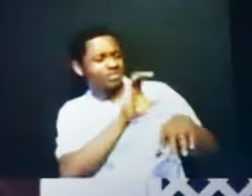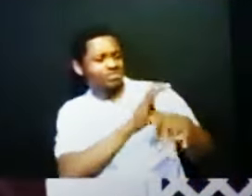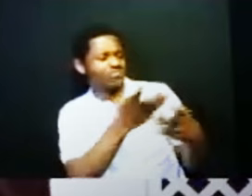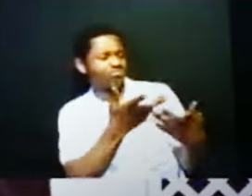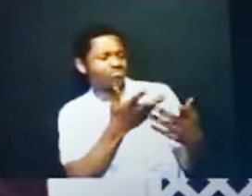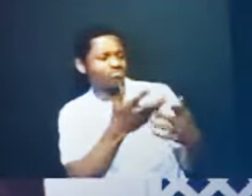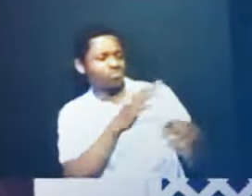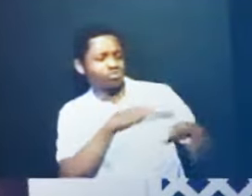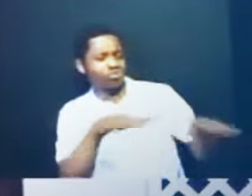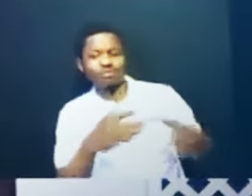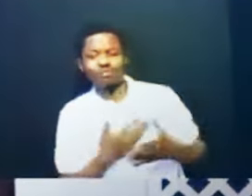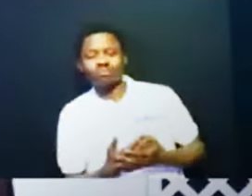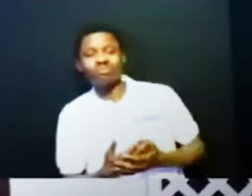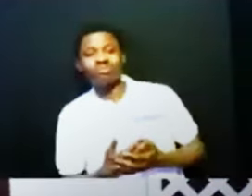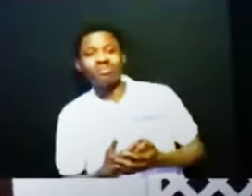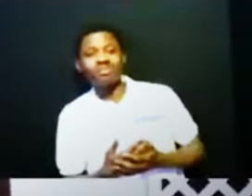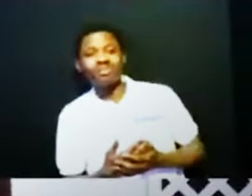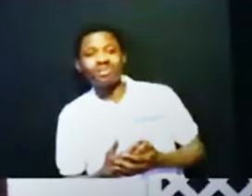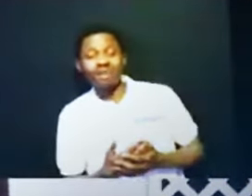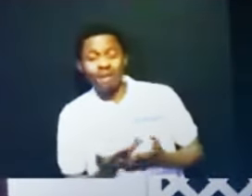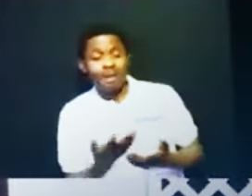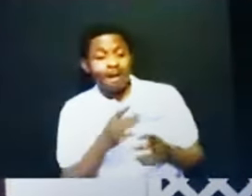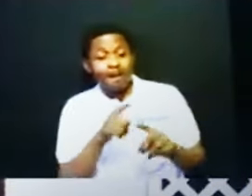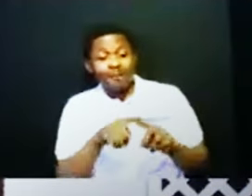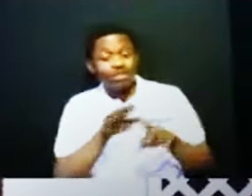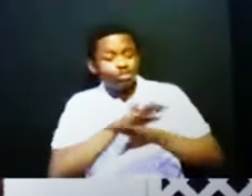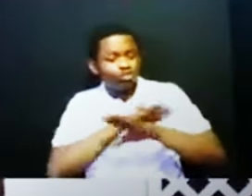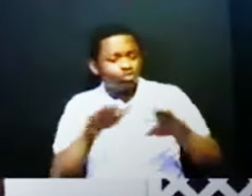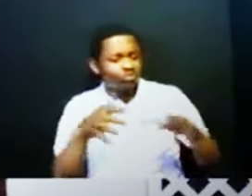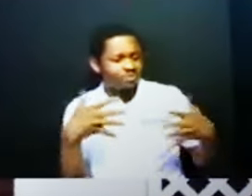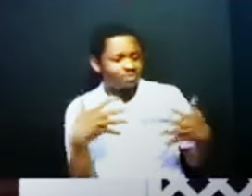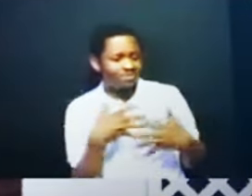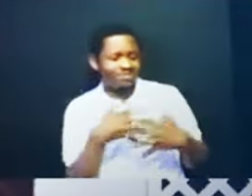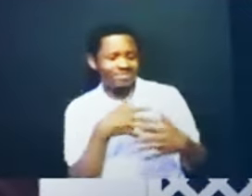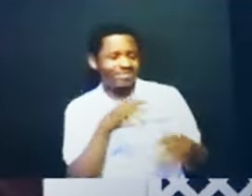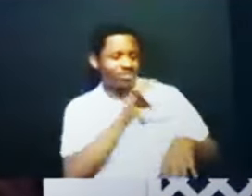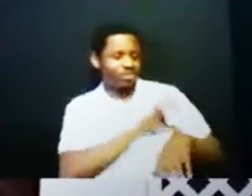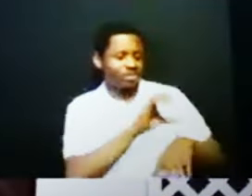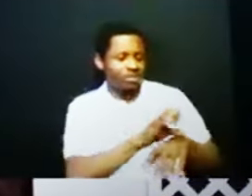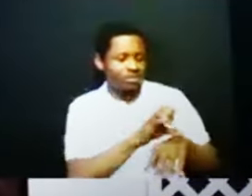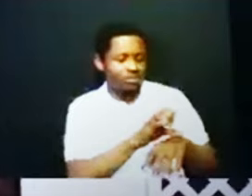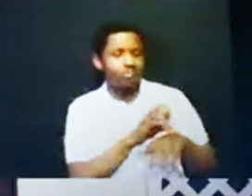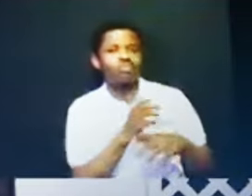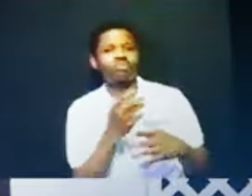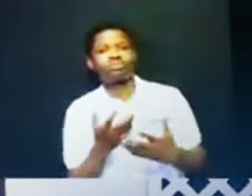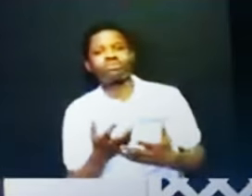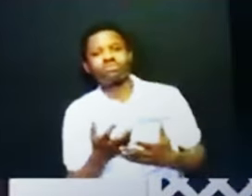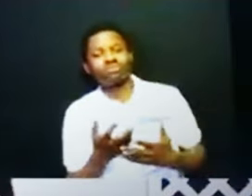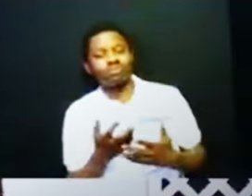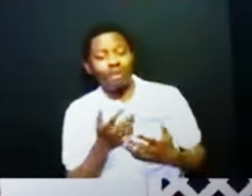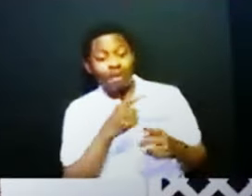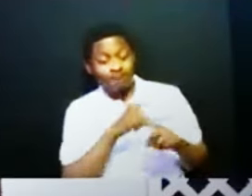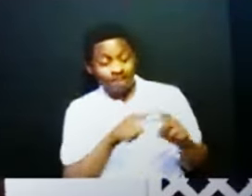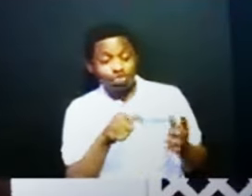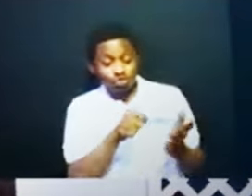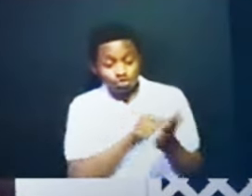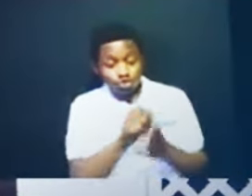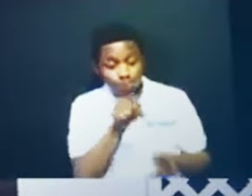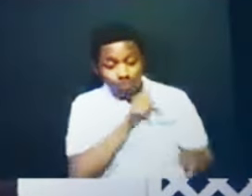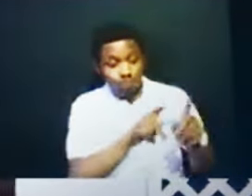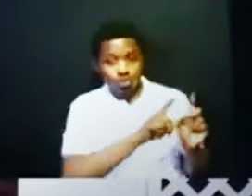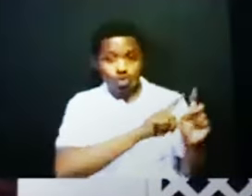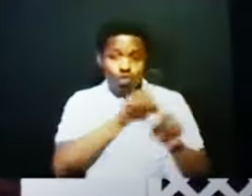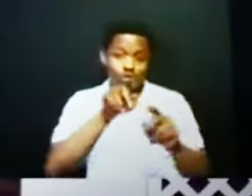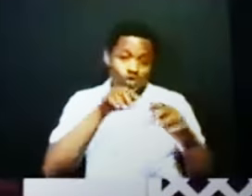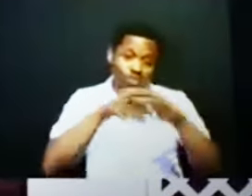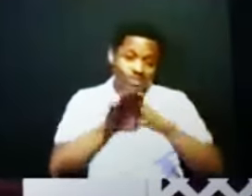that. But don't be afraid of the church. It's only that the people who go to church, not all of them